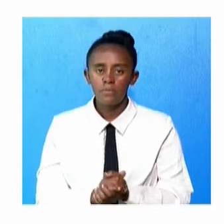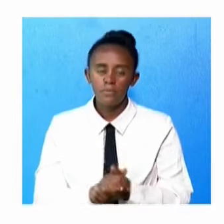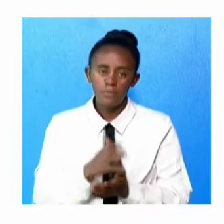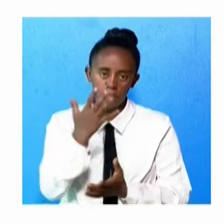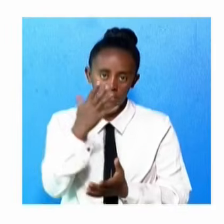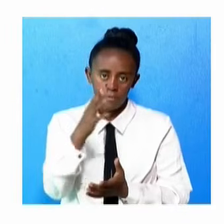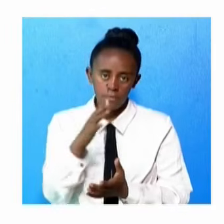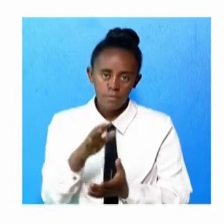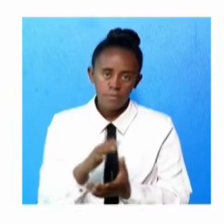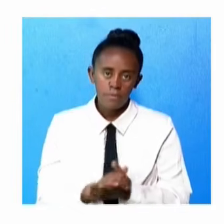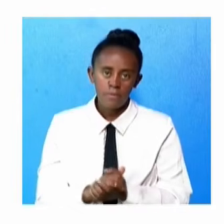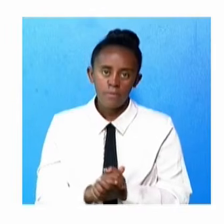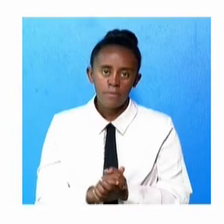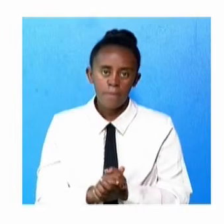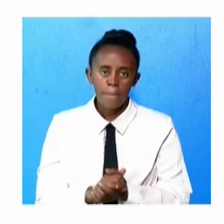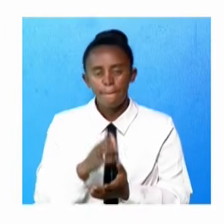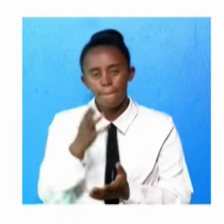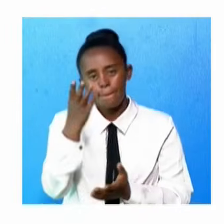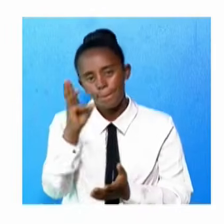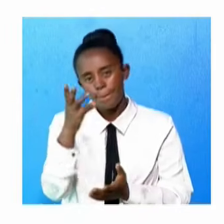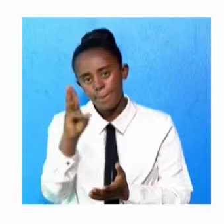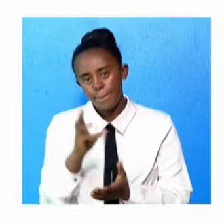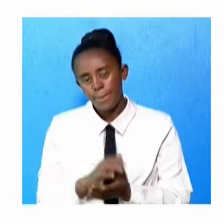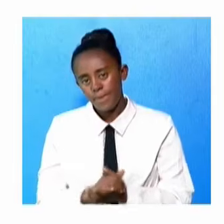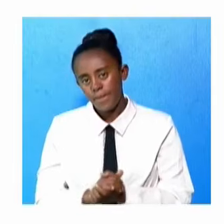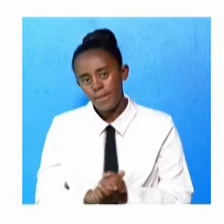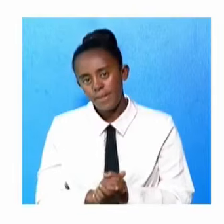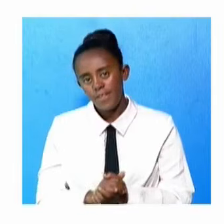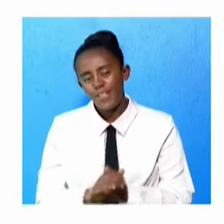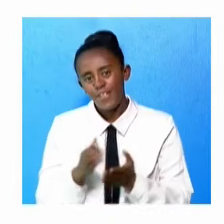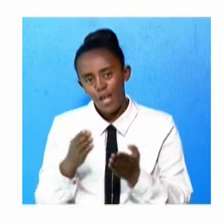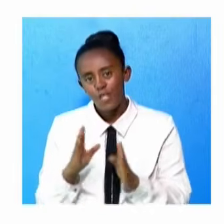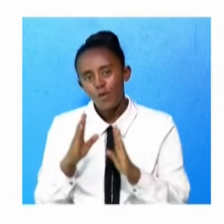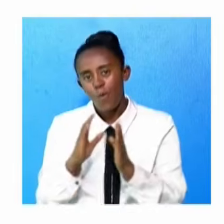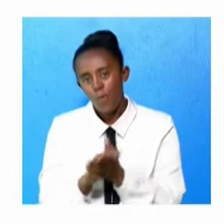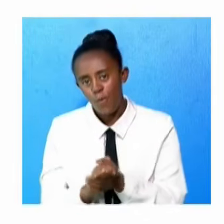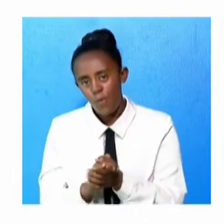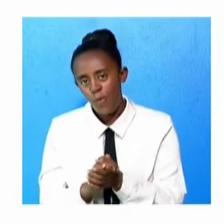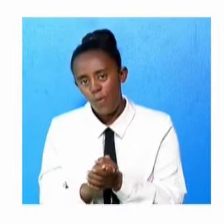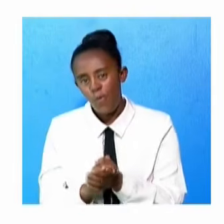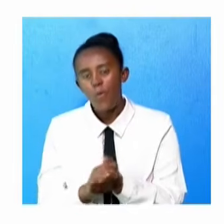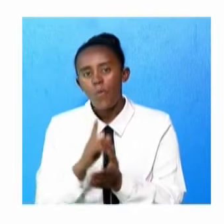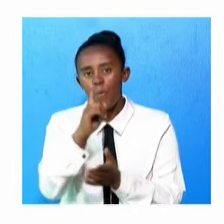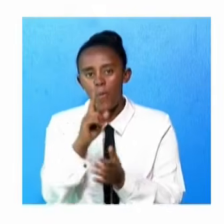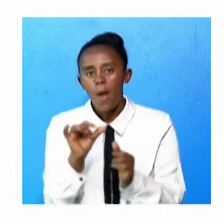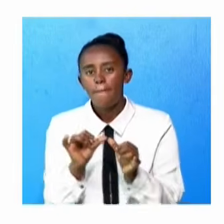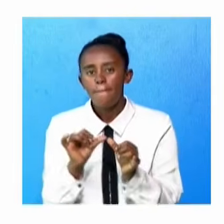15, 16. Let's go. 1 meter,